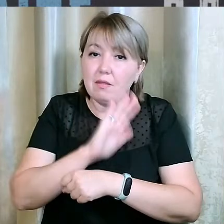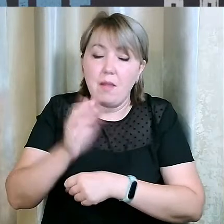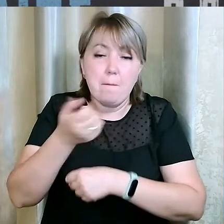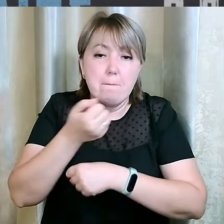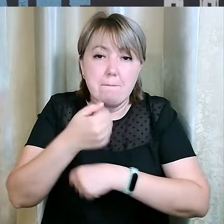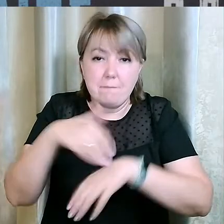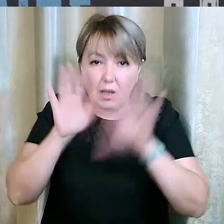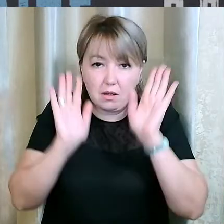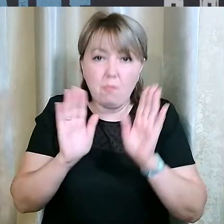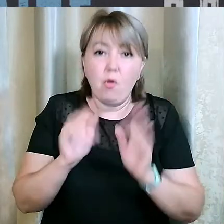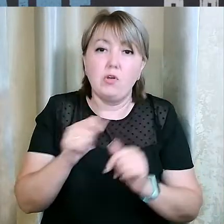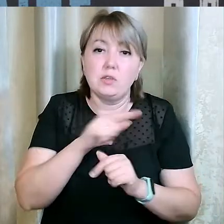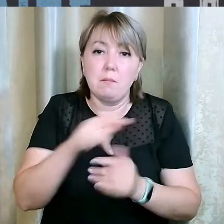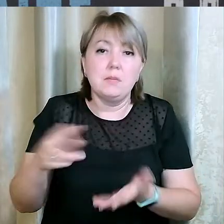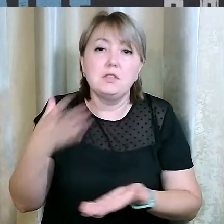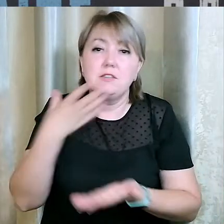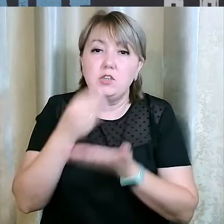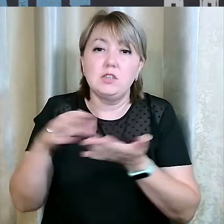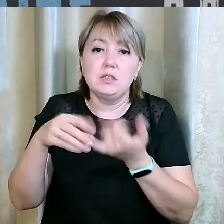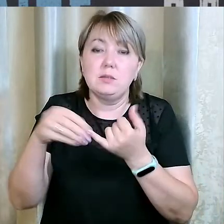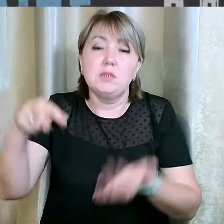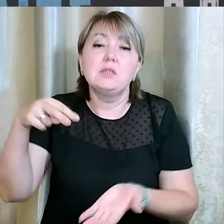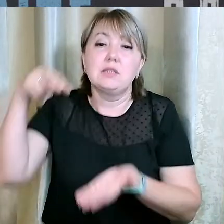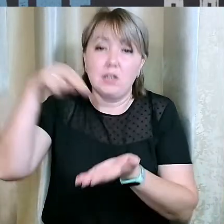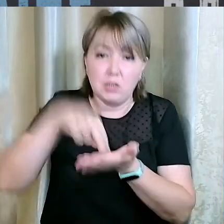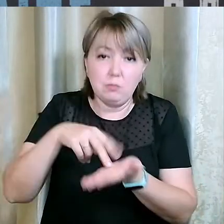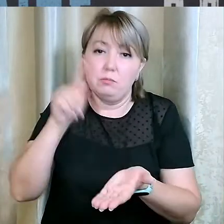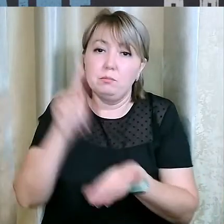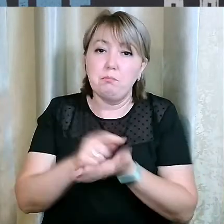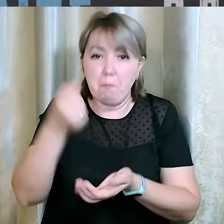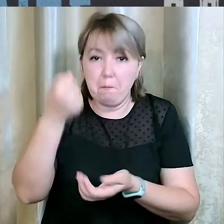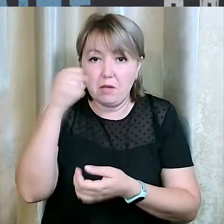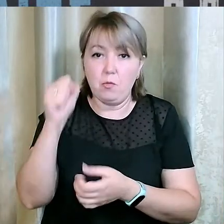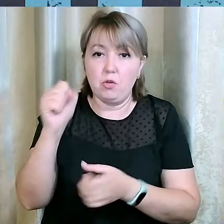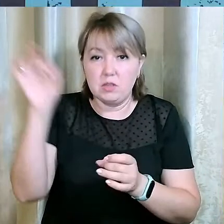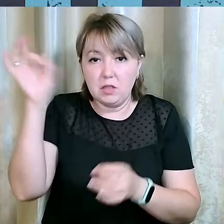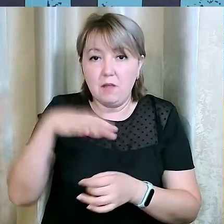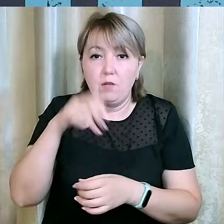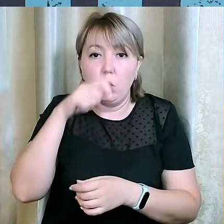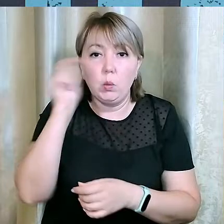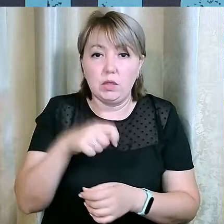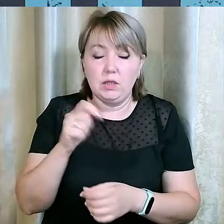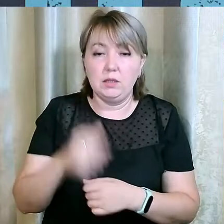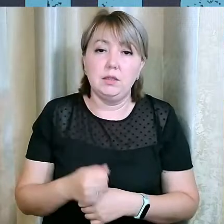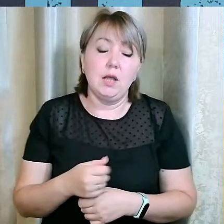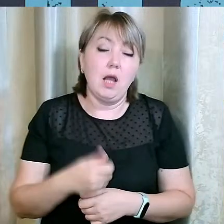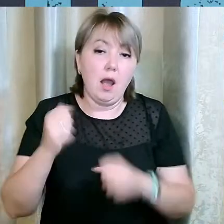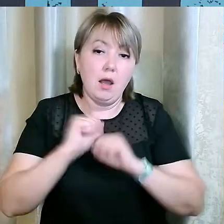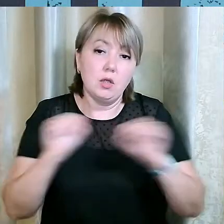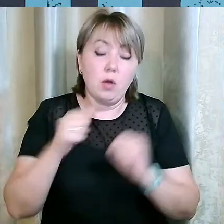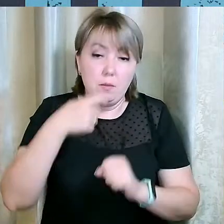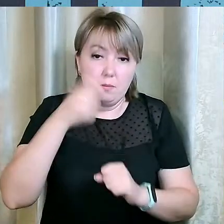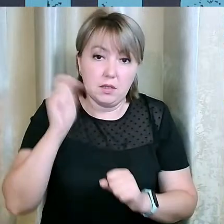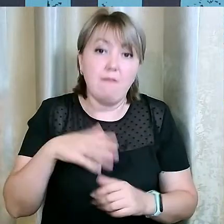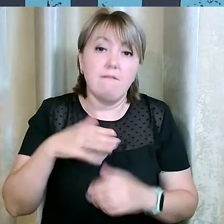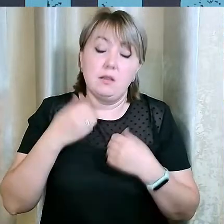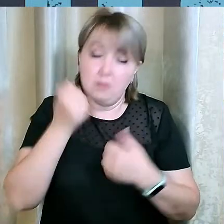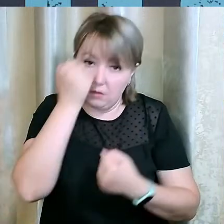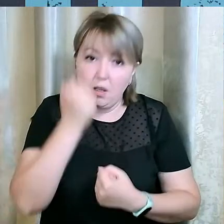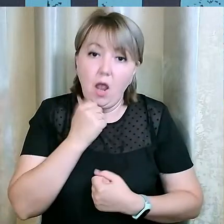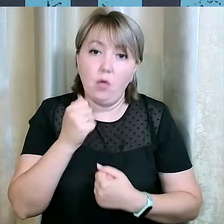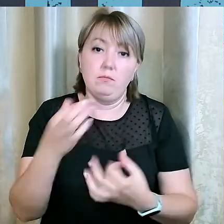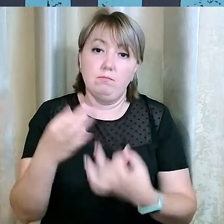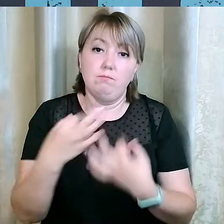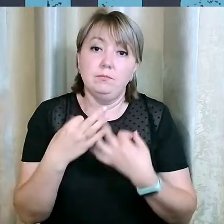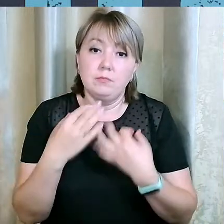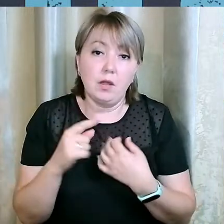and we are getting ready. We will be victorious, and glory to Ukraine, glory to heroes. Thank you very much for your